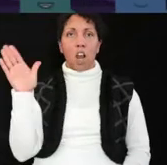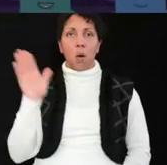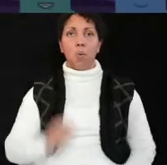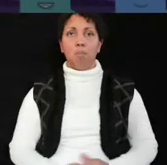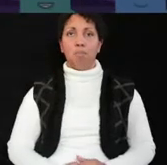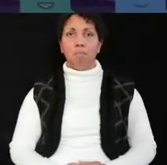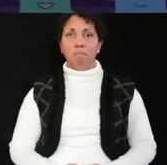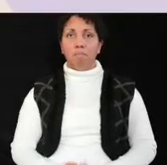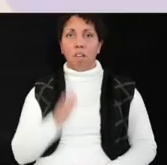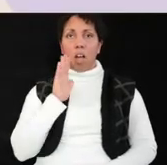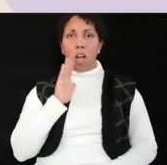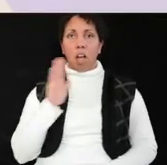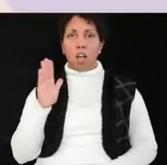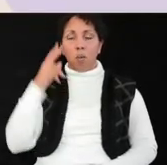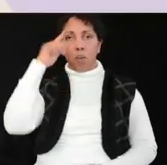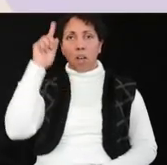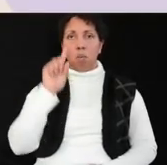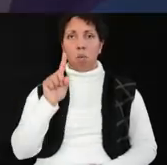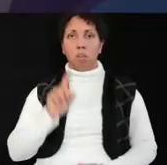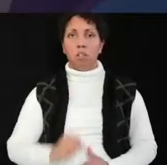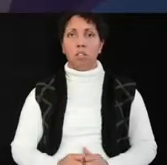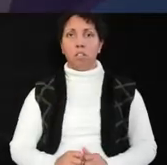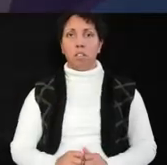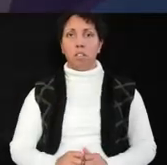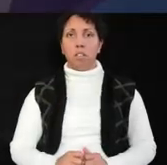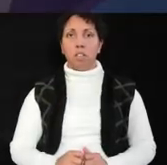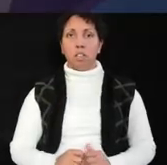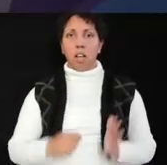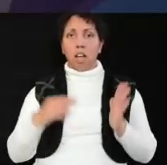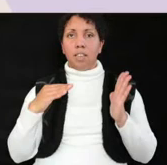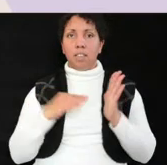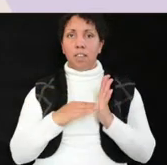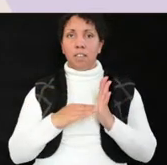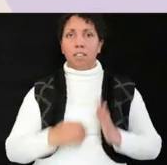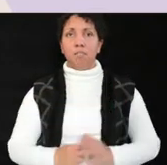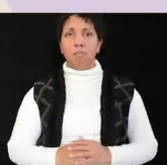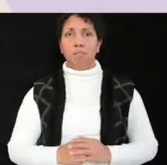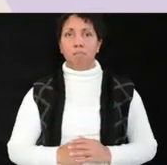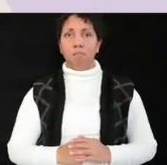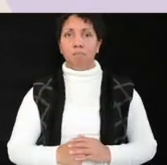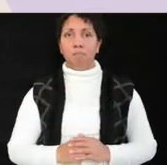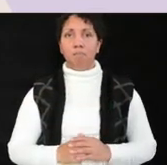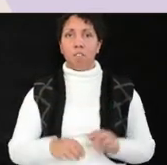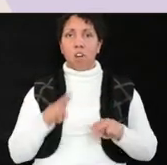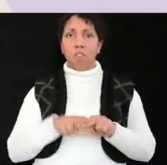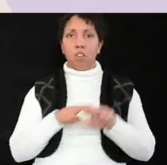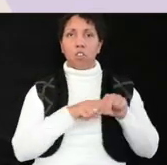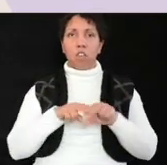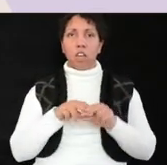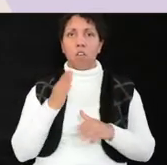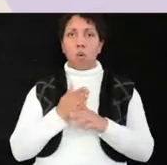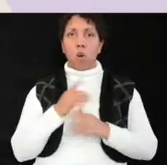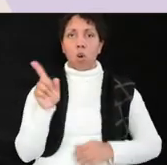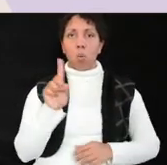Hello, lucky contestant. What is your name? Zed. Zed. What does a foster carer